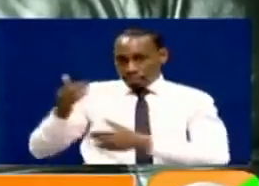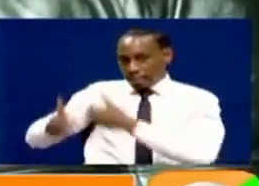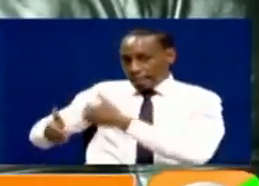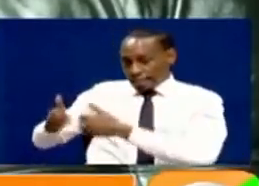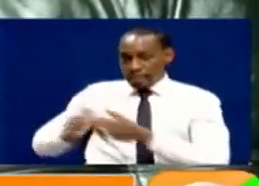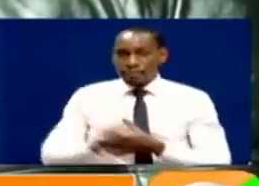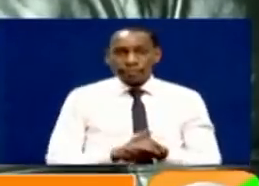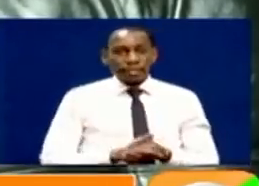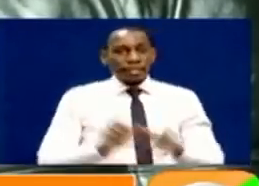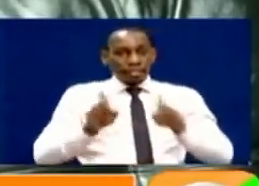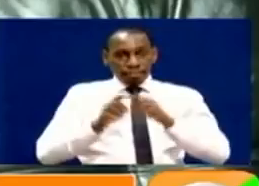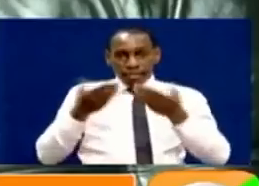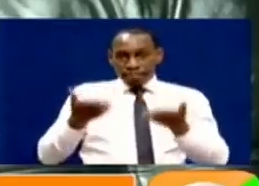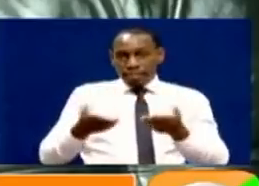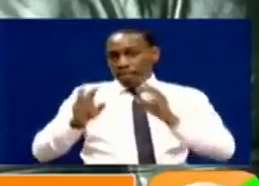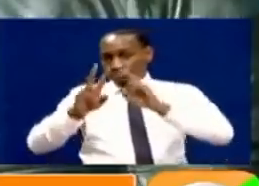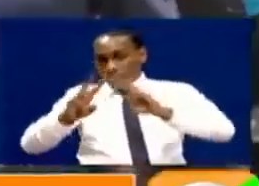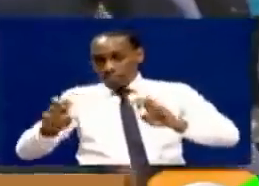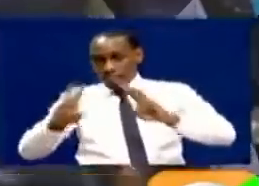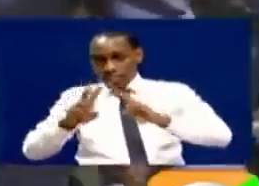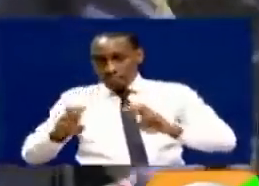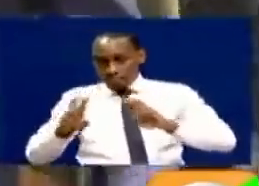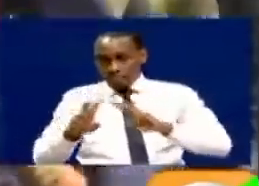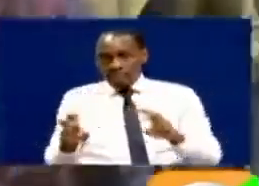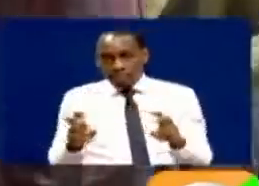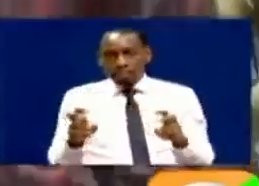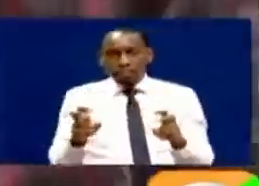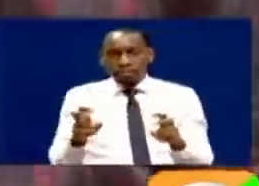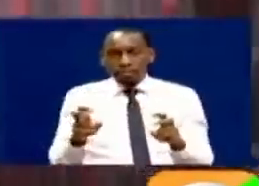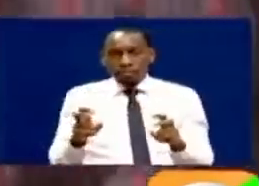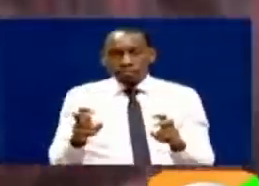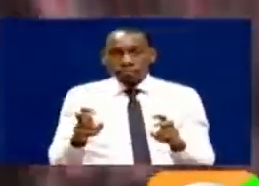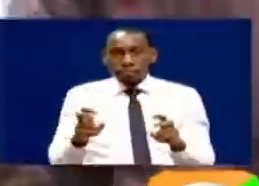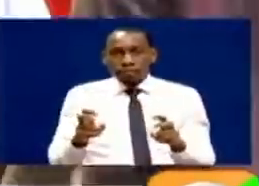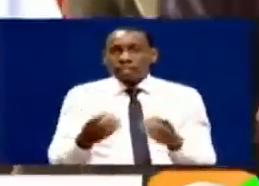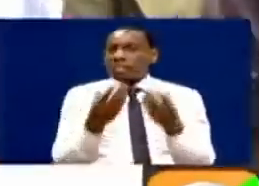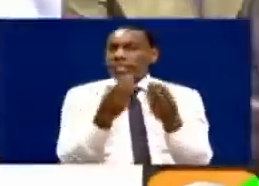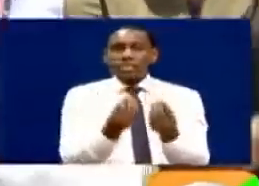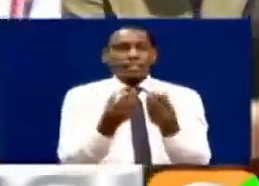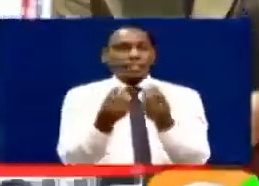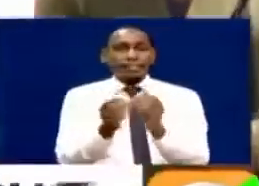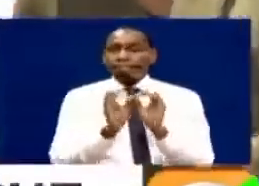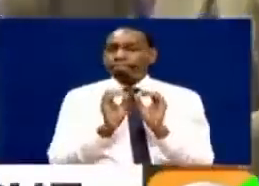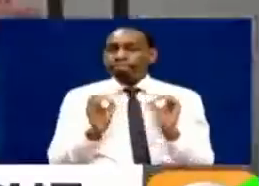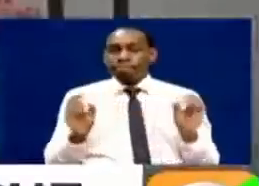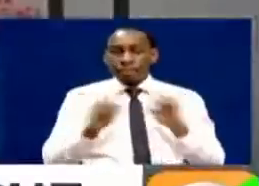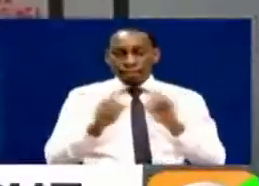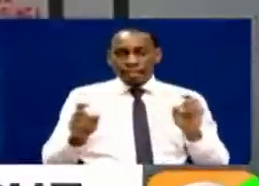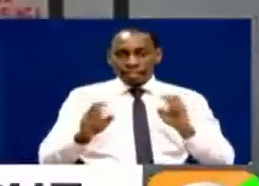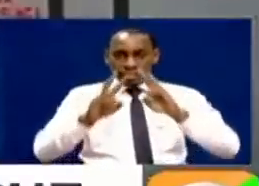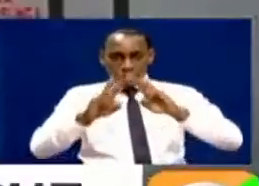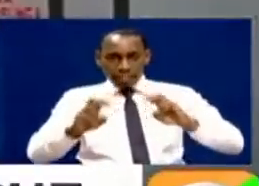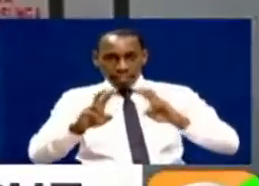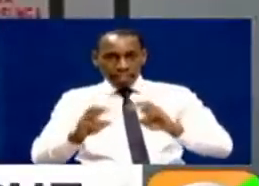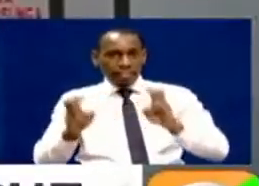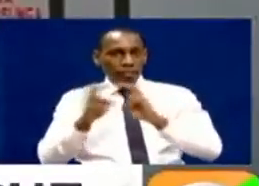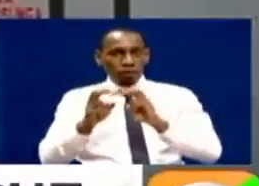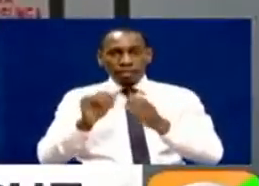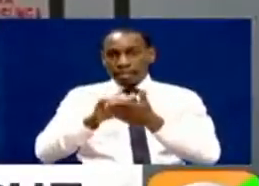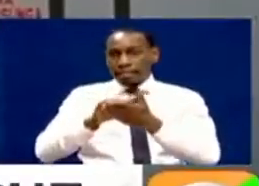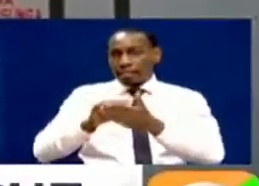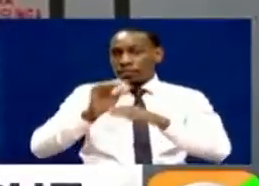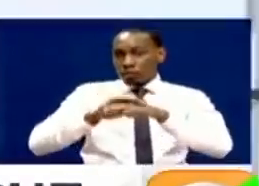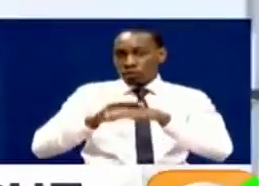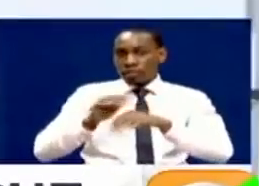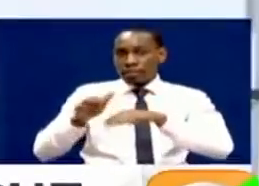wao. Na sasa tunafuatilia. It's no walk in the park, but contact tracing has proven successful